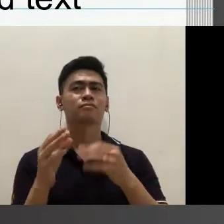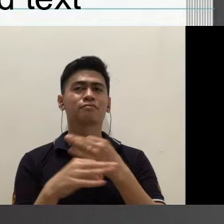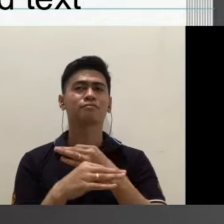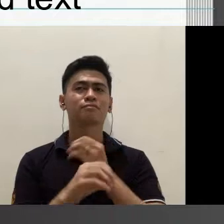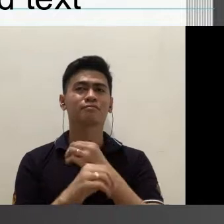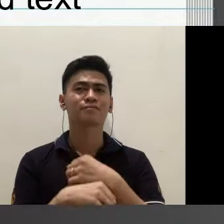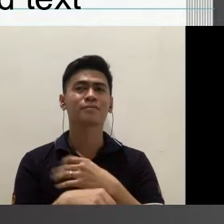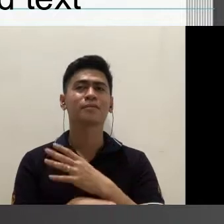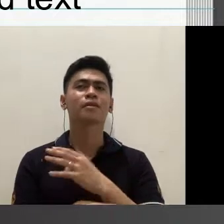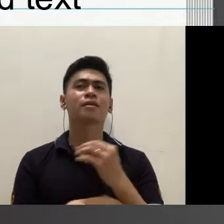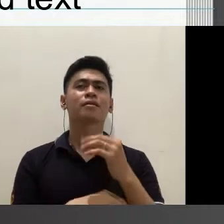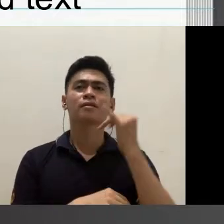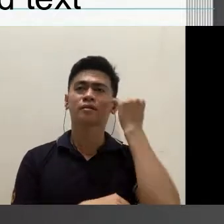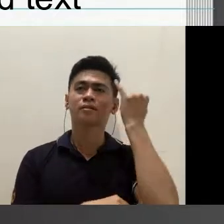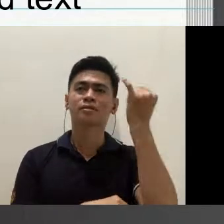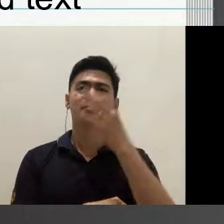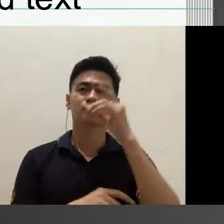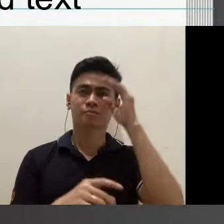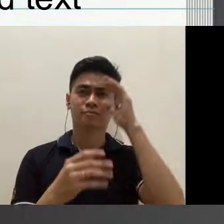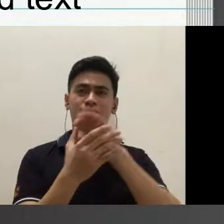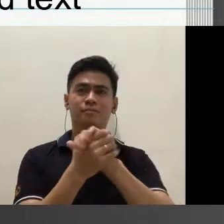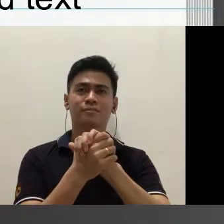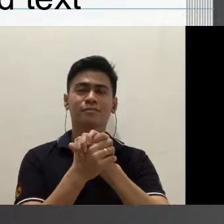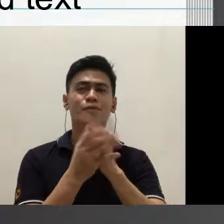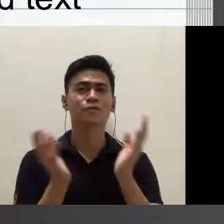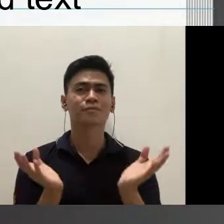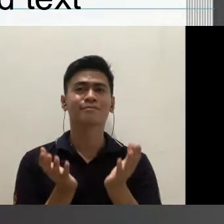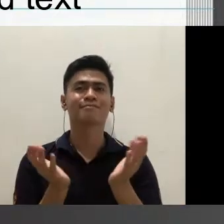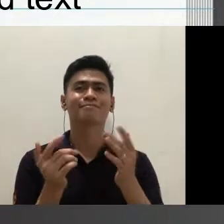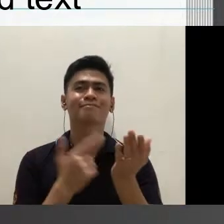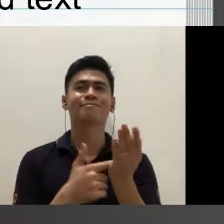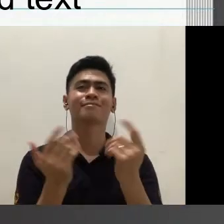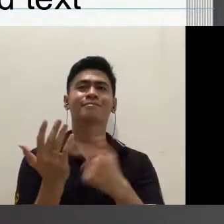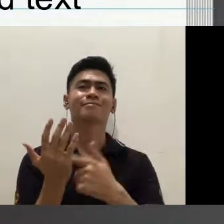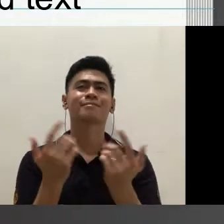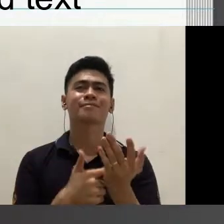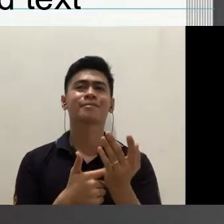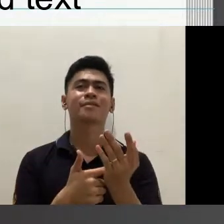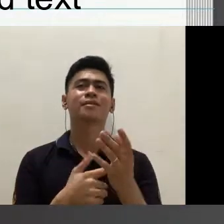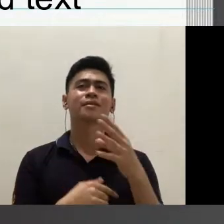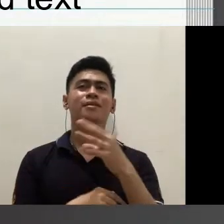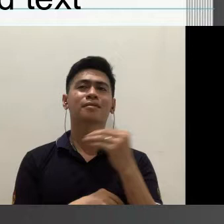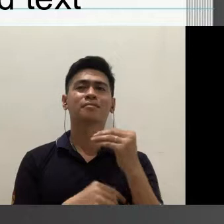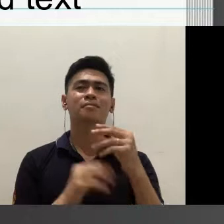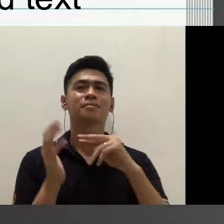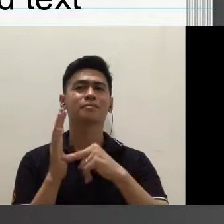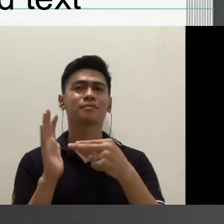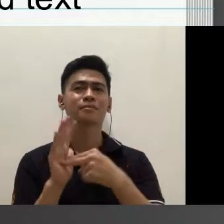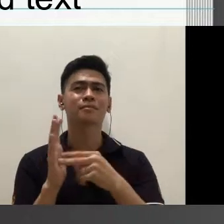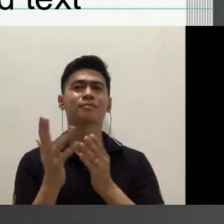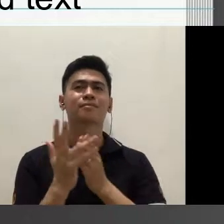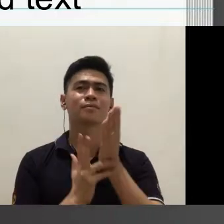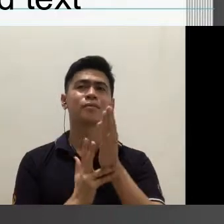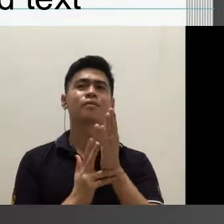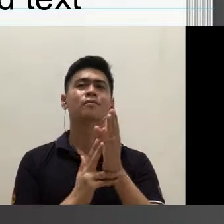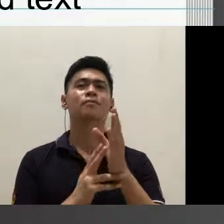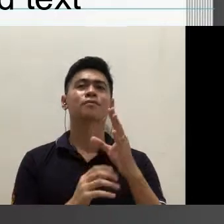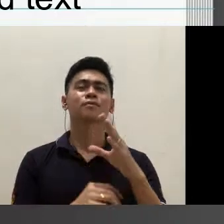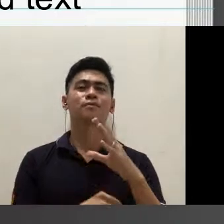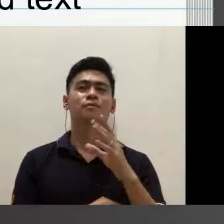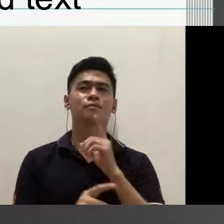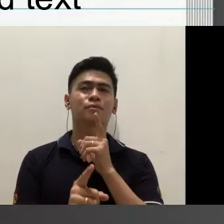to organize their knowledge, ideas, and beliefs into convincing arguments, and to convey meaning